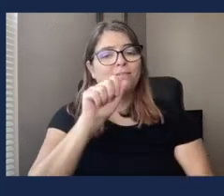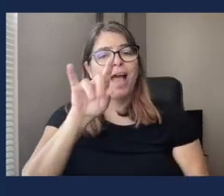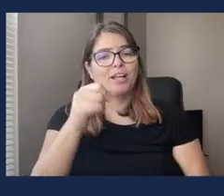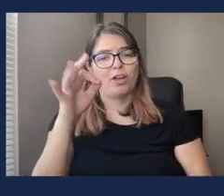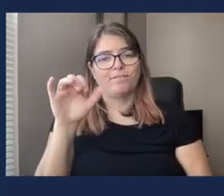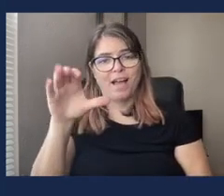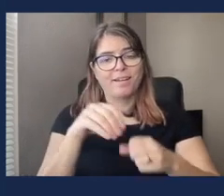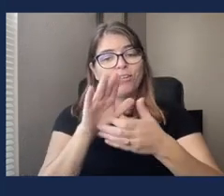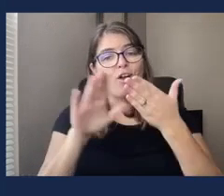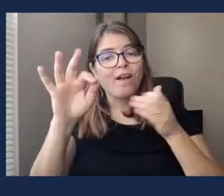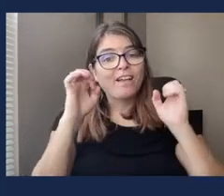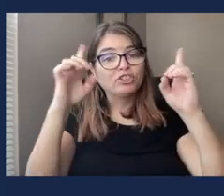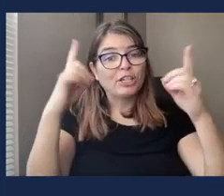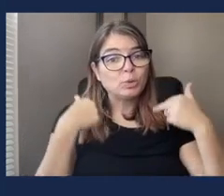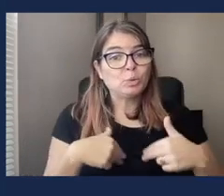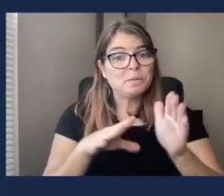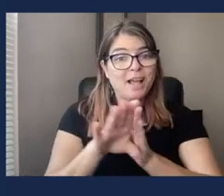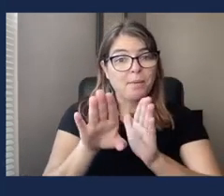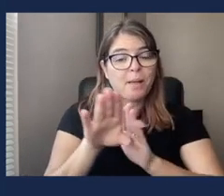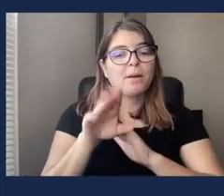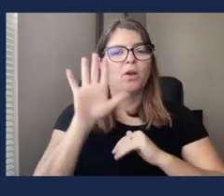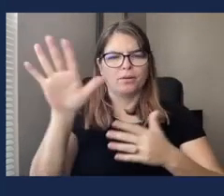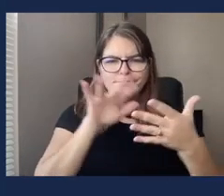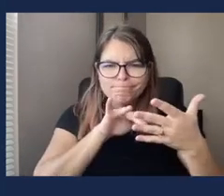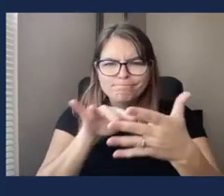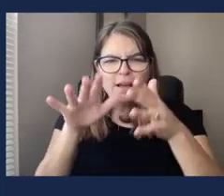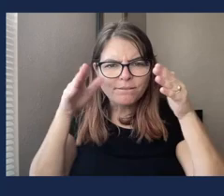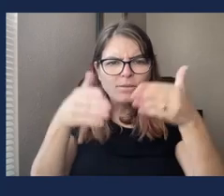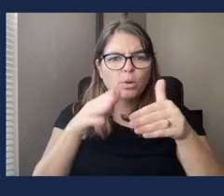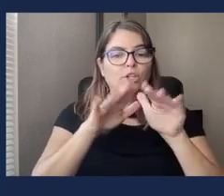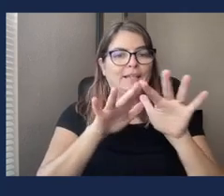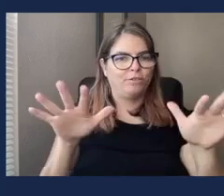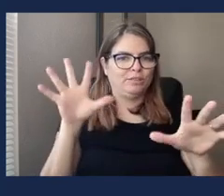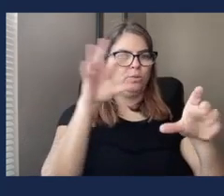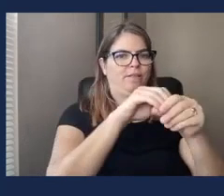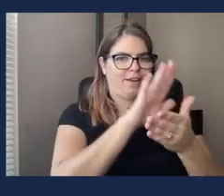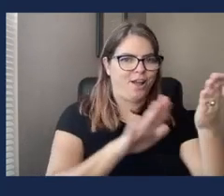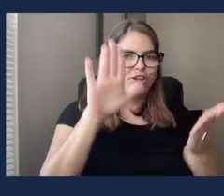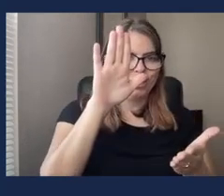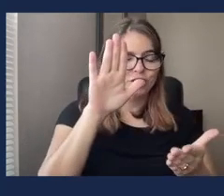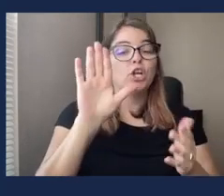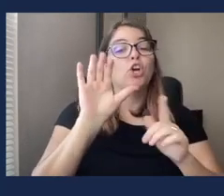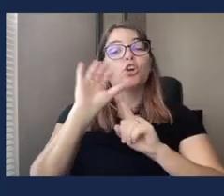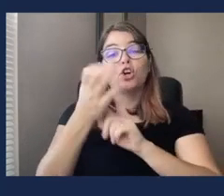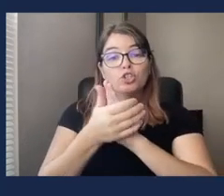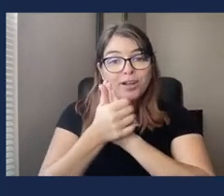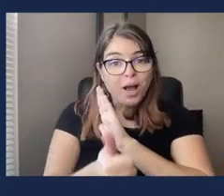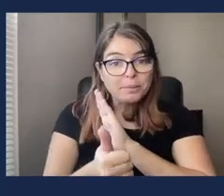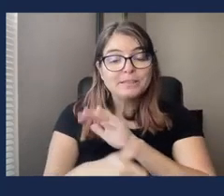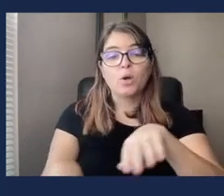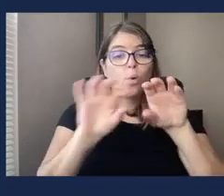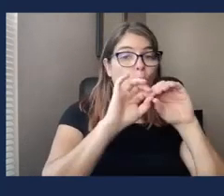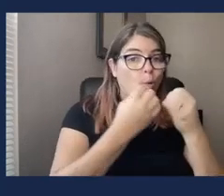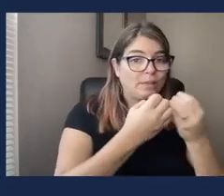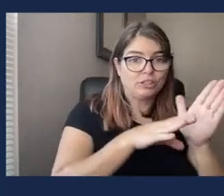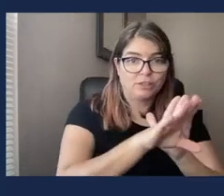of Education and Human Development with scholarship that focused on diversity in higher education, cultural competence, organizational